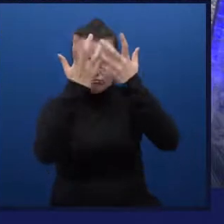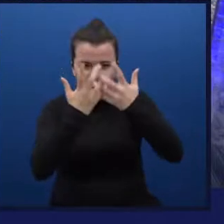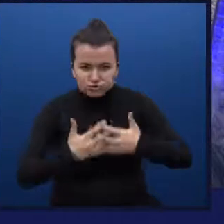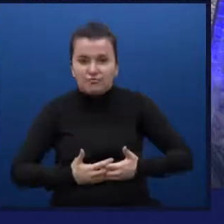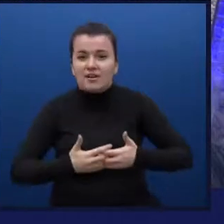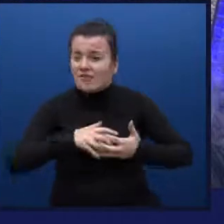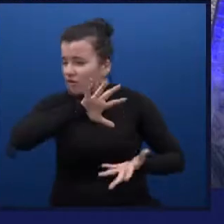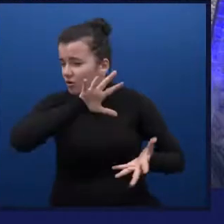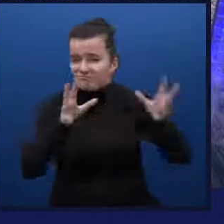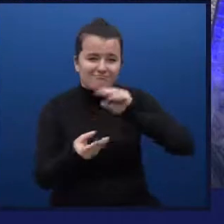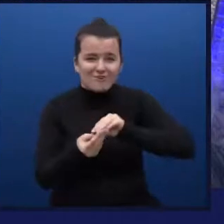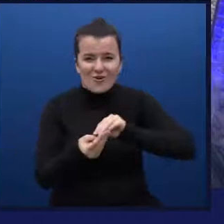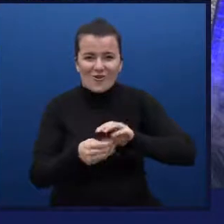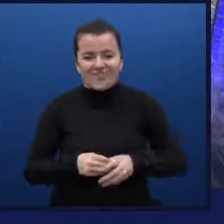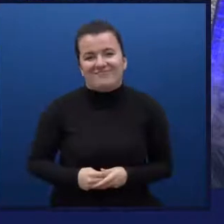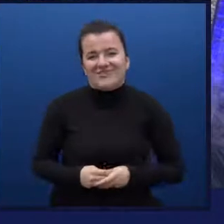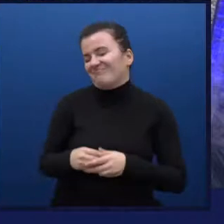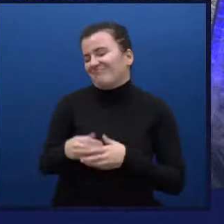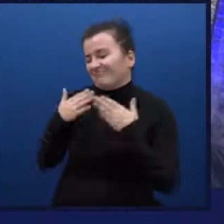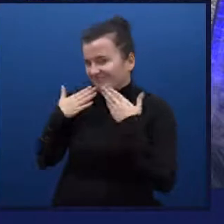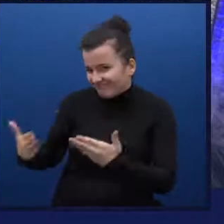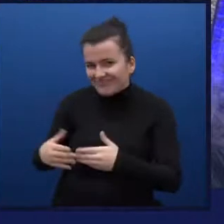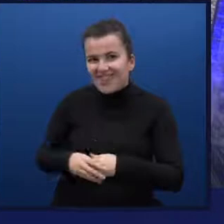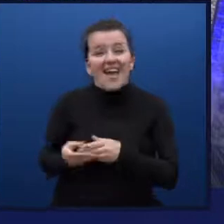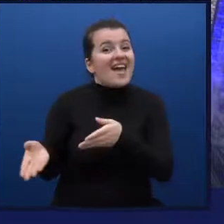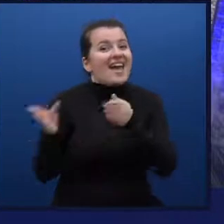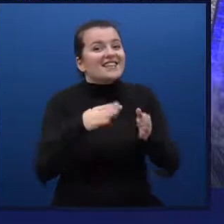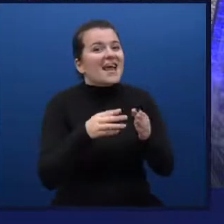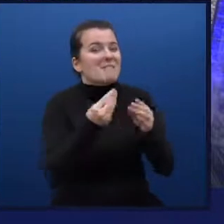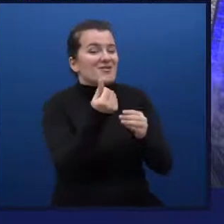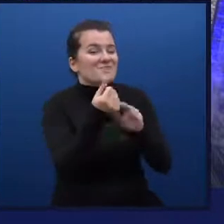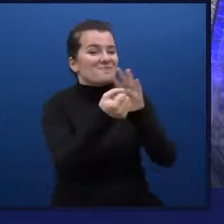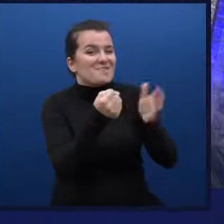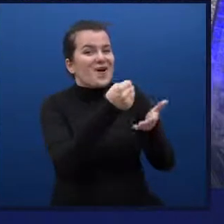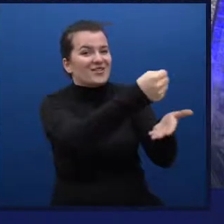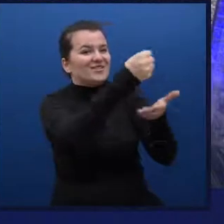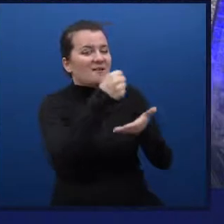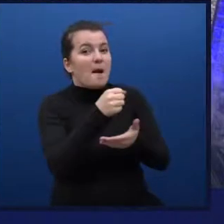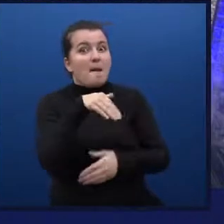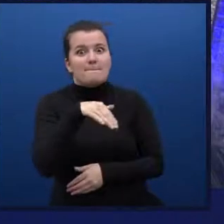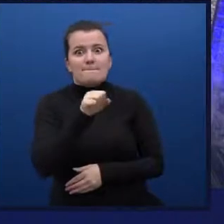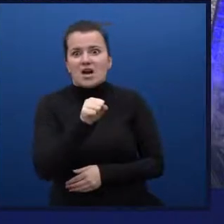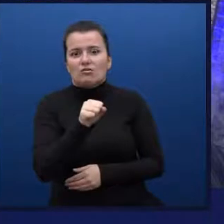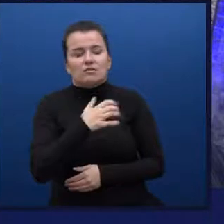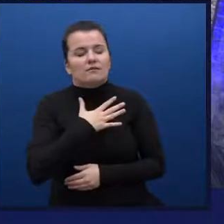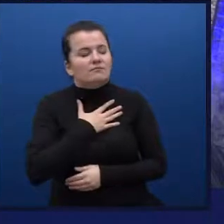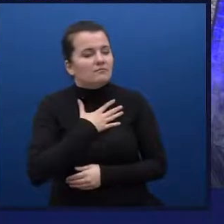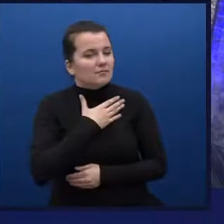And finally, I'd like to thank our sponsors as well. Microsoft have been very grateful